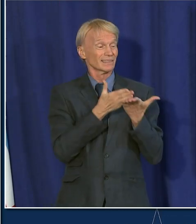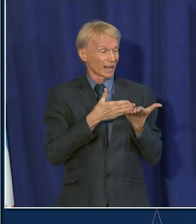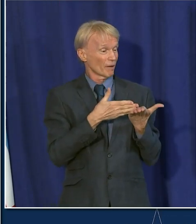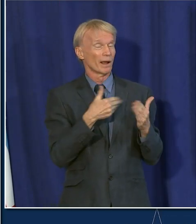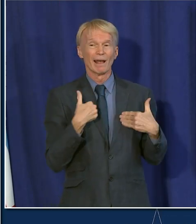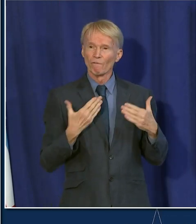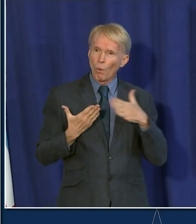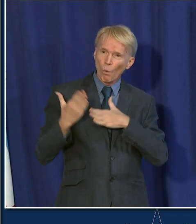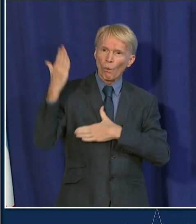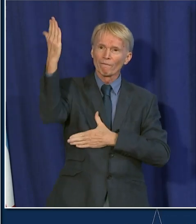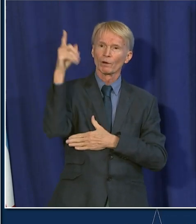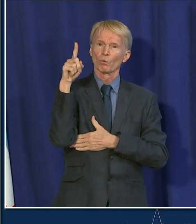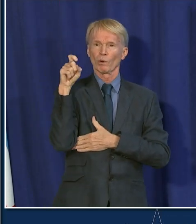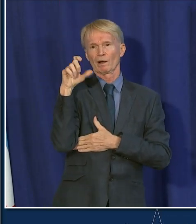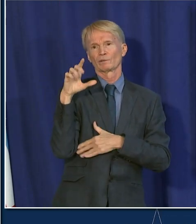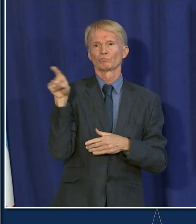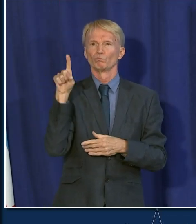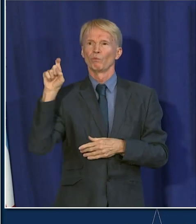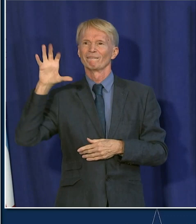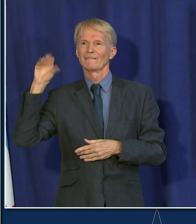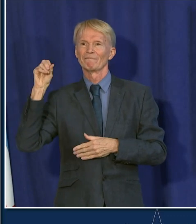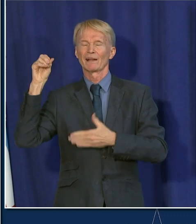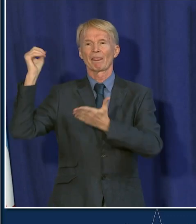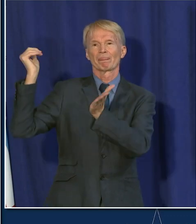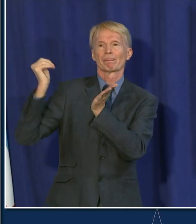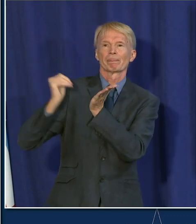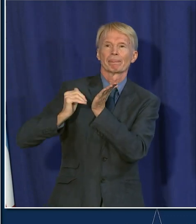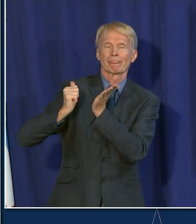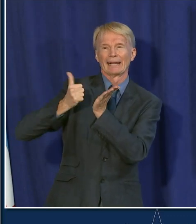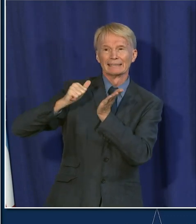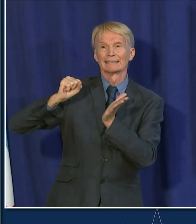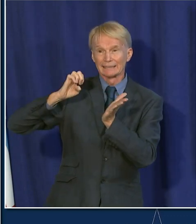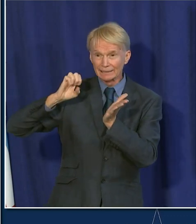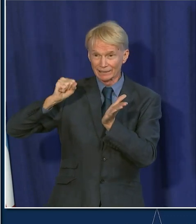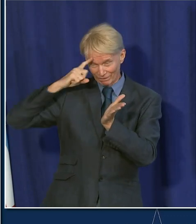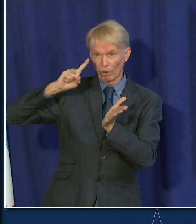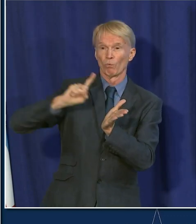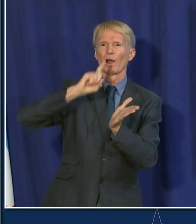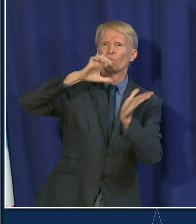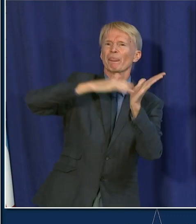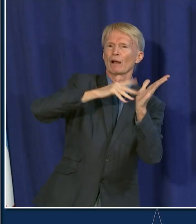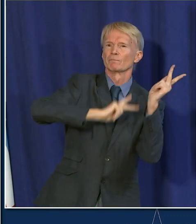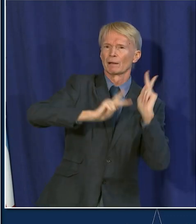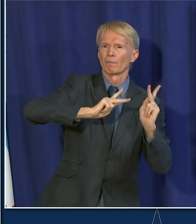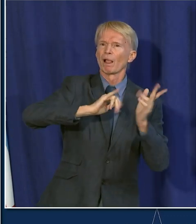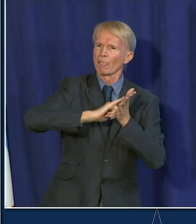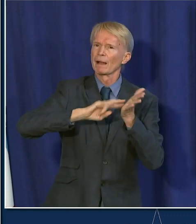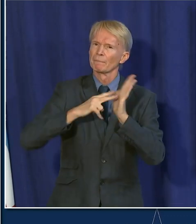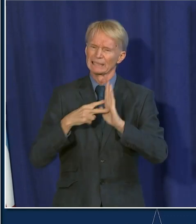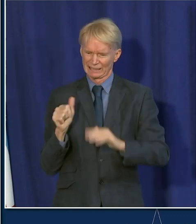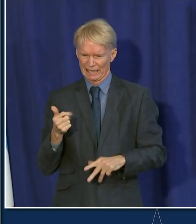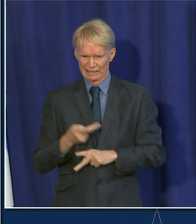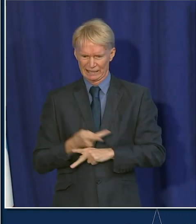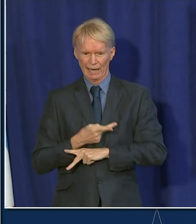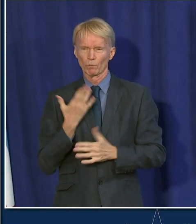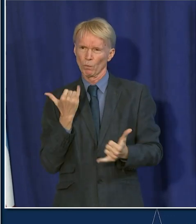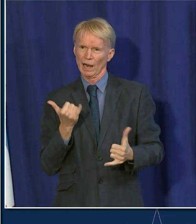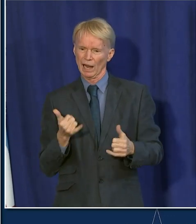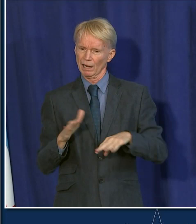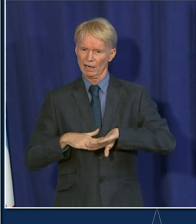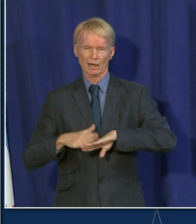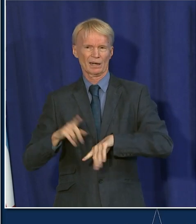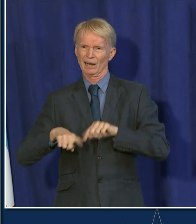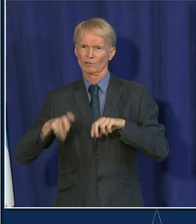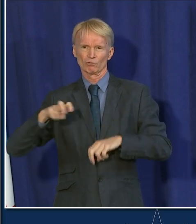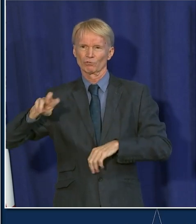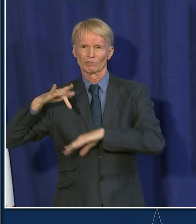even 150 cases per 100,000, literally 10 times the rate of what would put the state on the travel advisory.